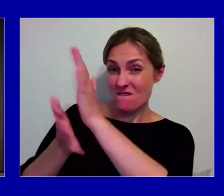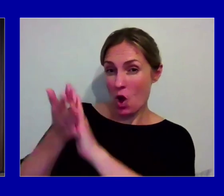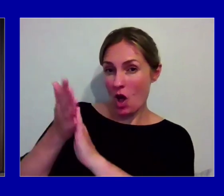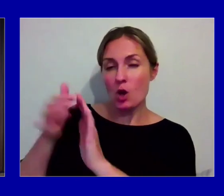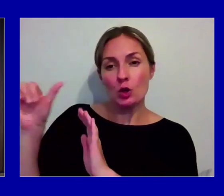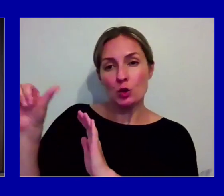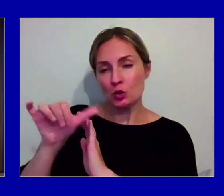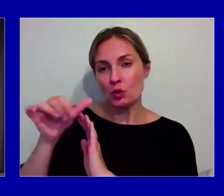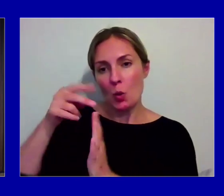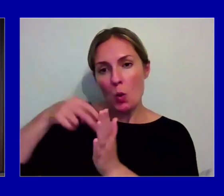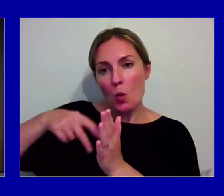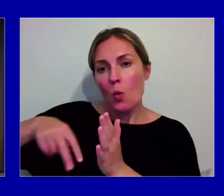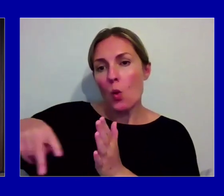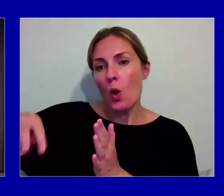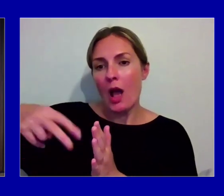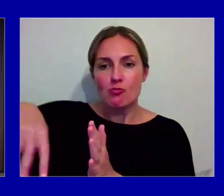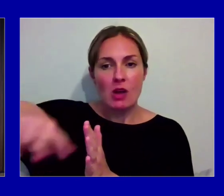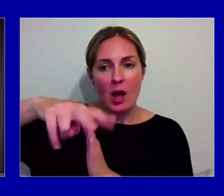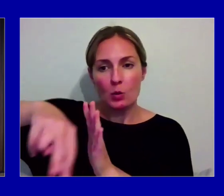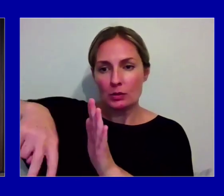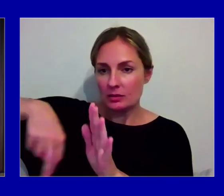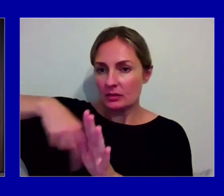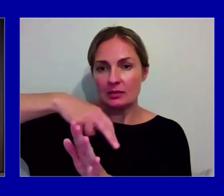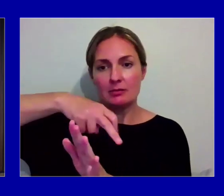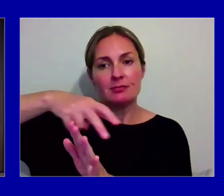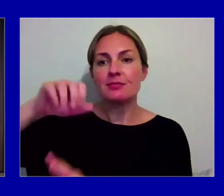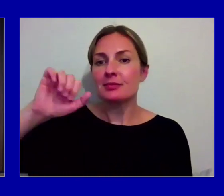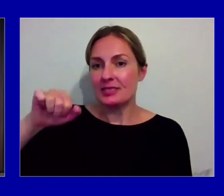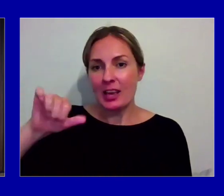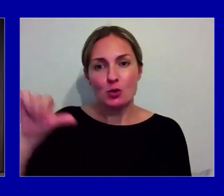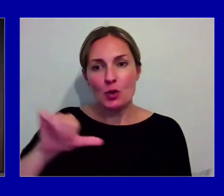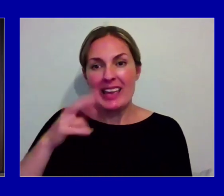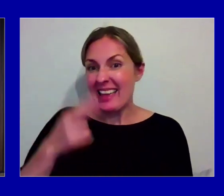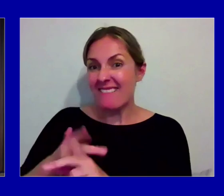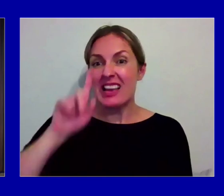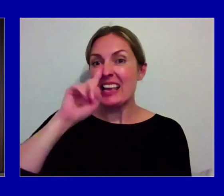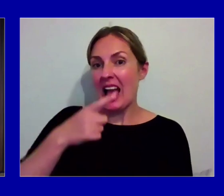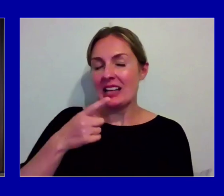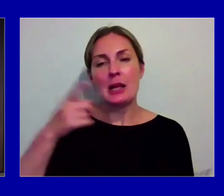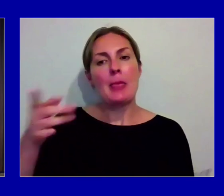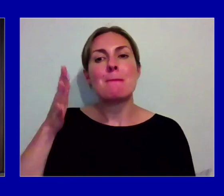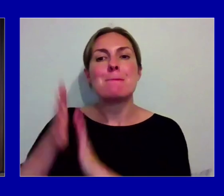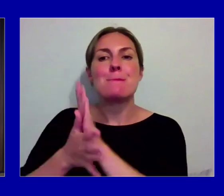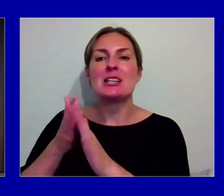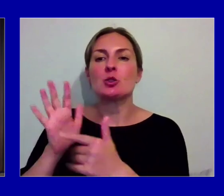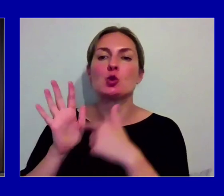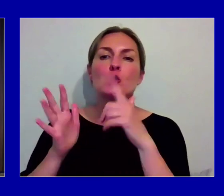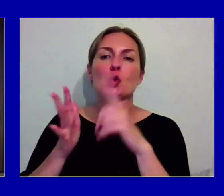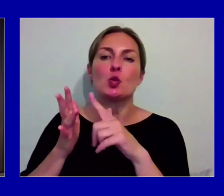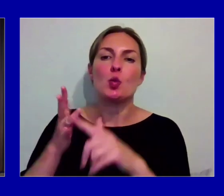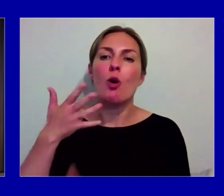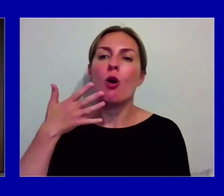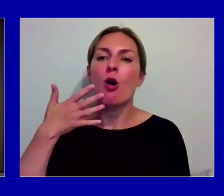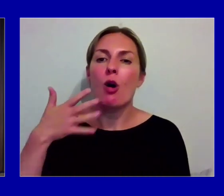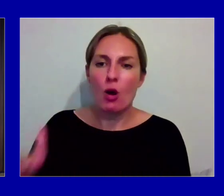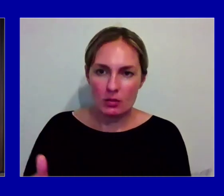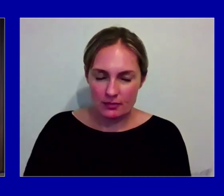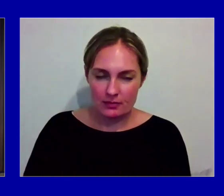we've got PPE helmets, all that sort of stuff. It's like we're going to war and we really are, you know, that's our, that's the attitude.